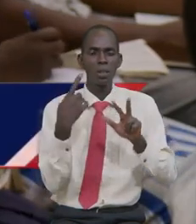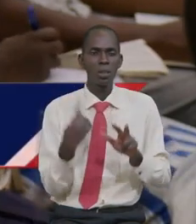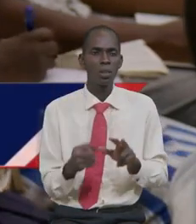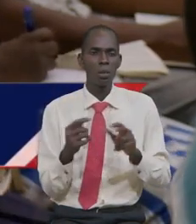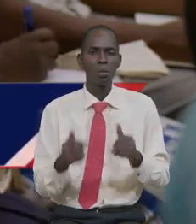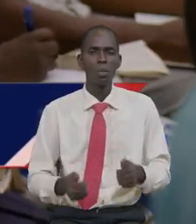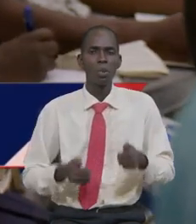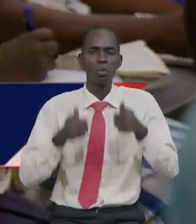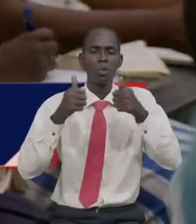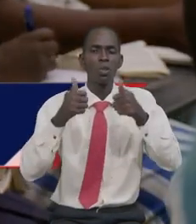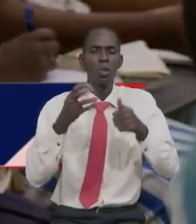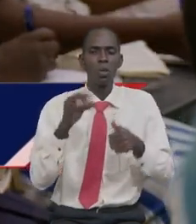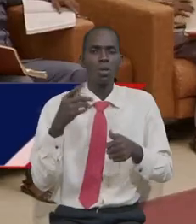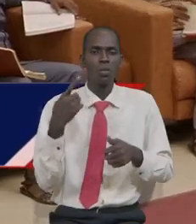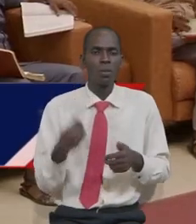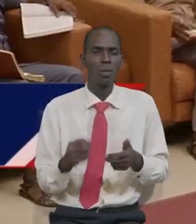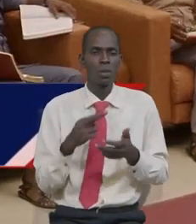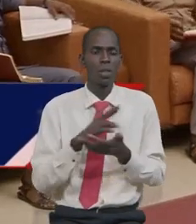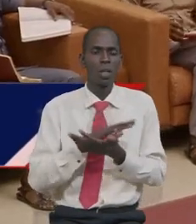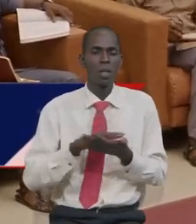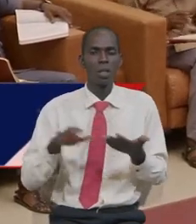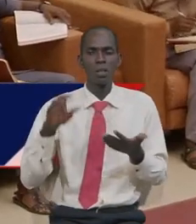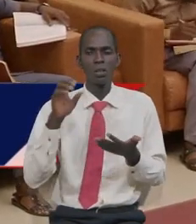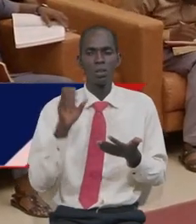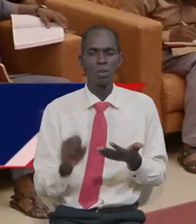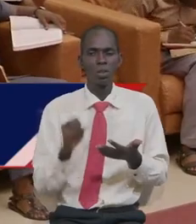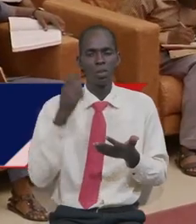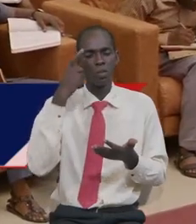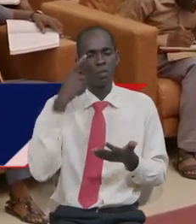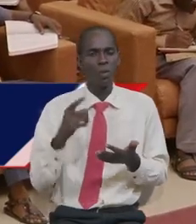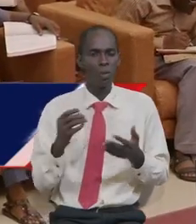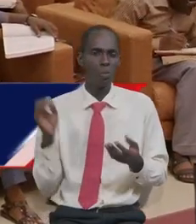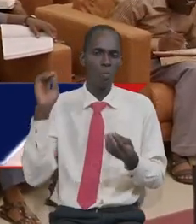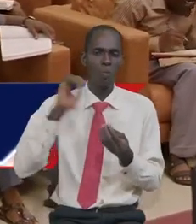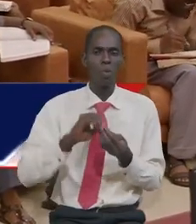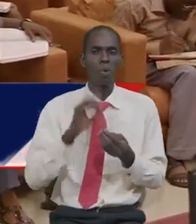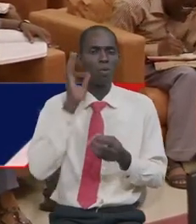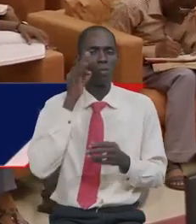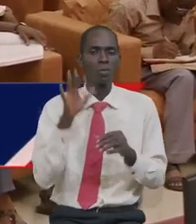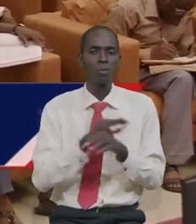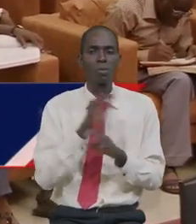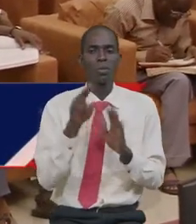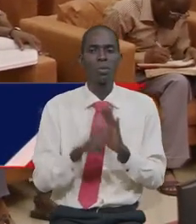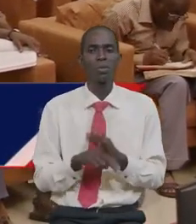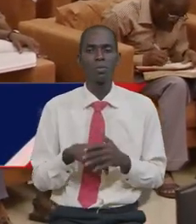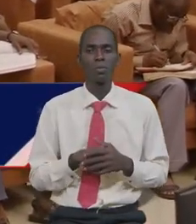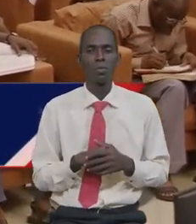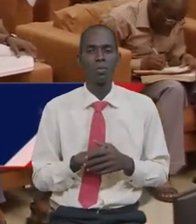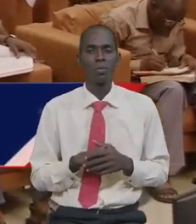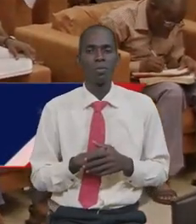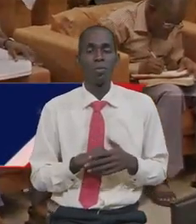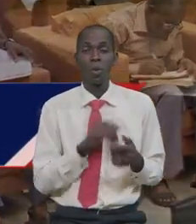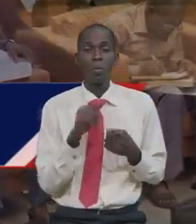promotion of the righteous for further fruitfulness. Why will God